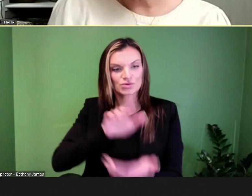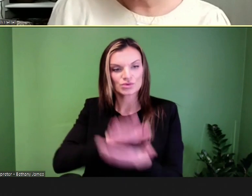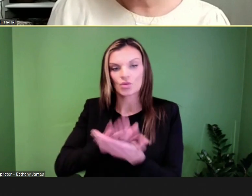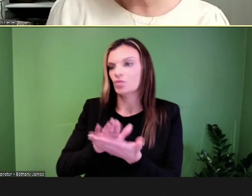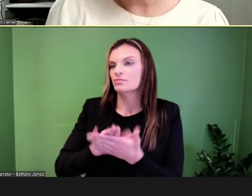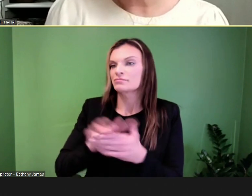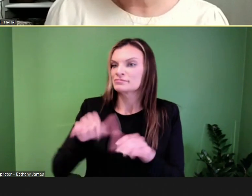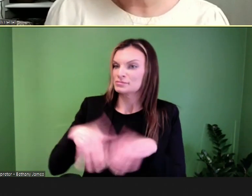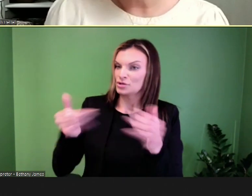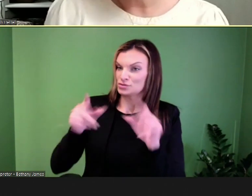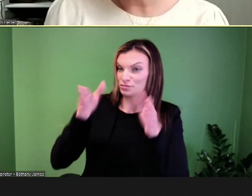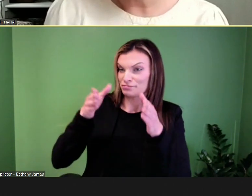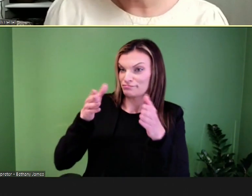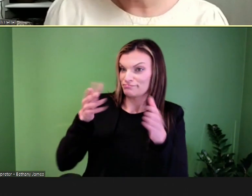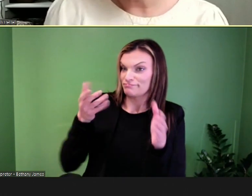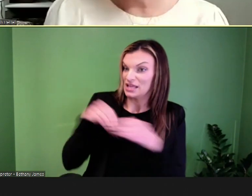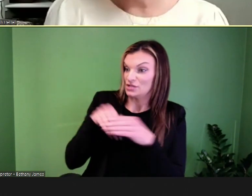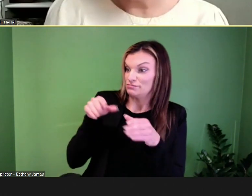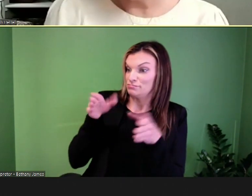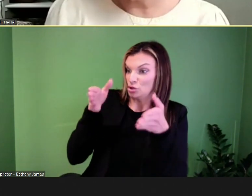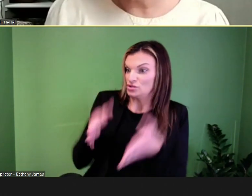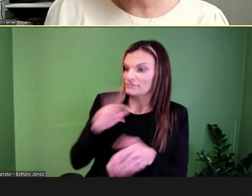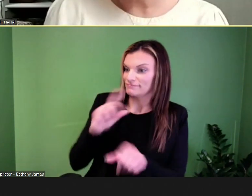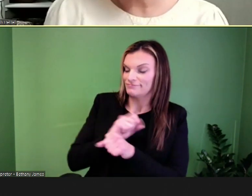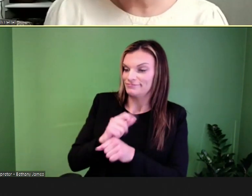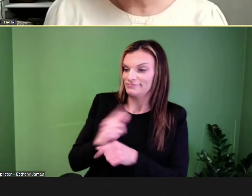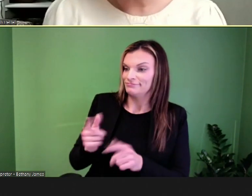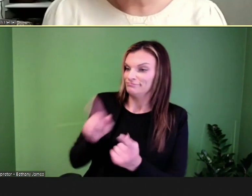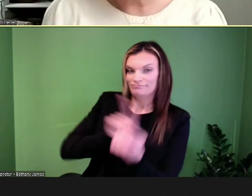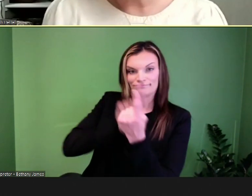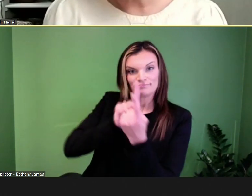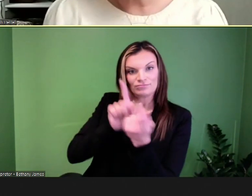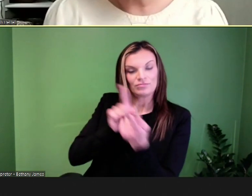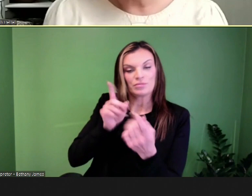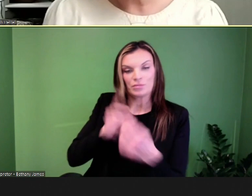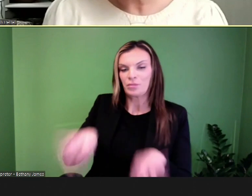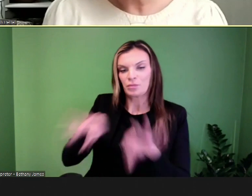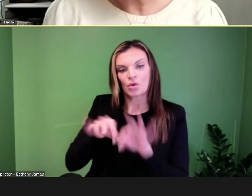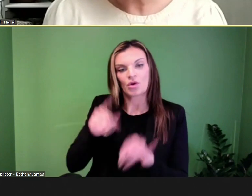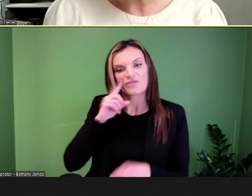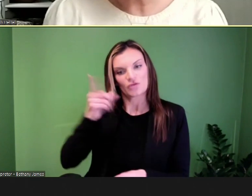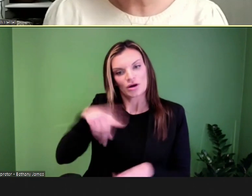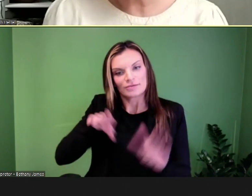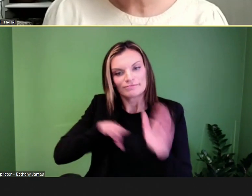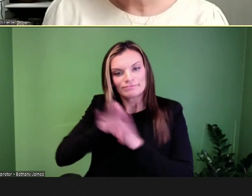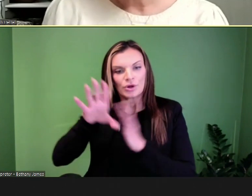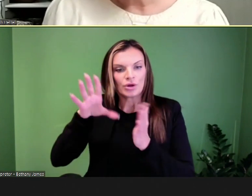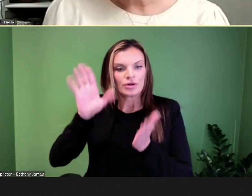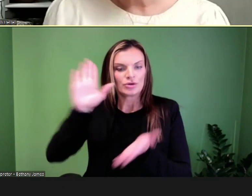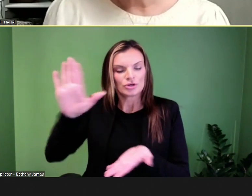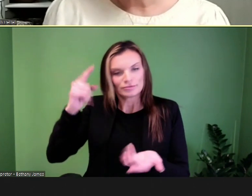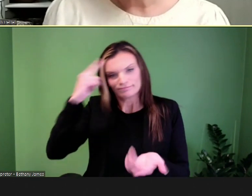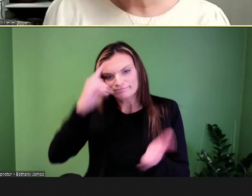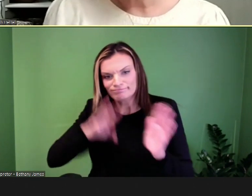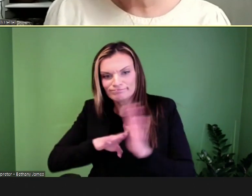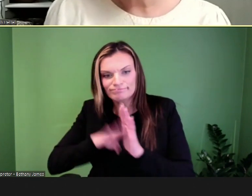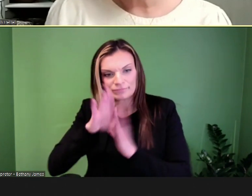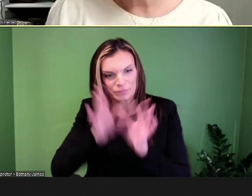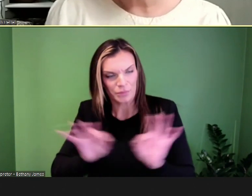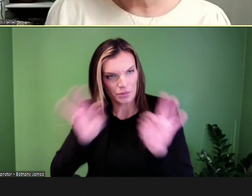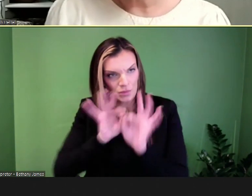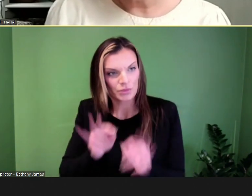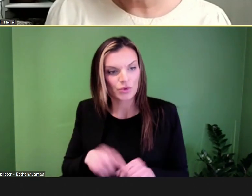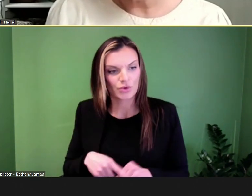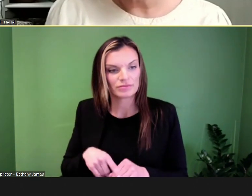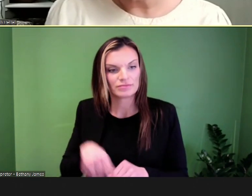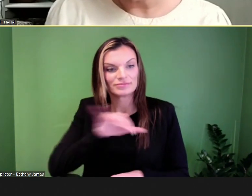as possible, both for their own development and learning and also for their families. So if we can continue